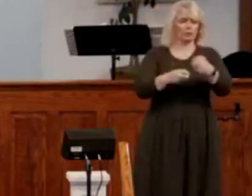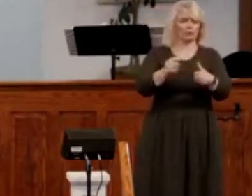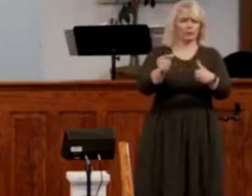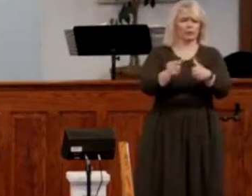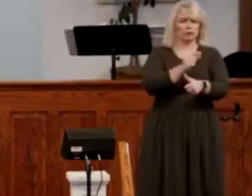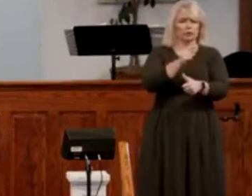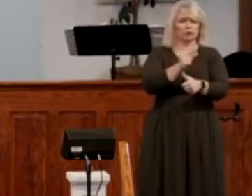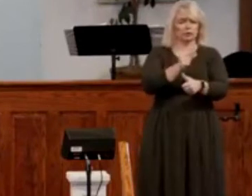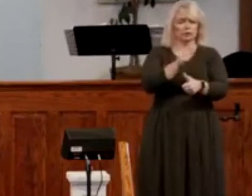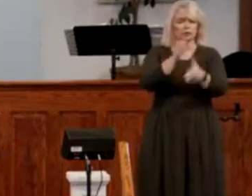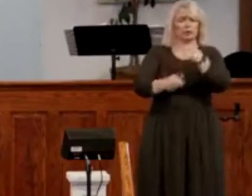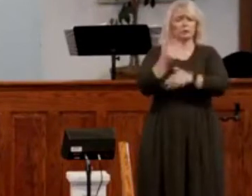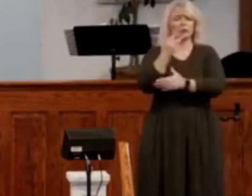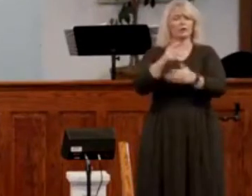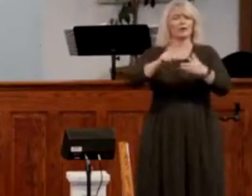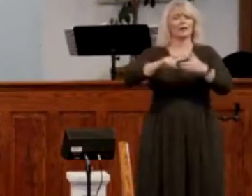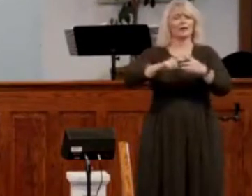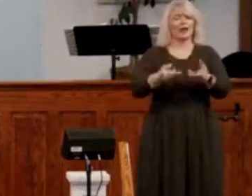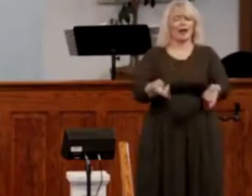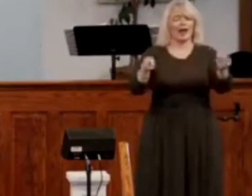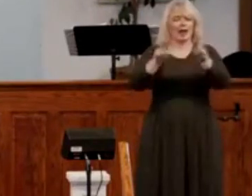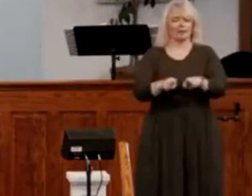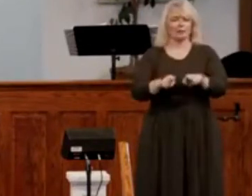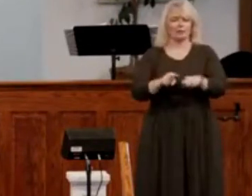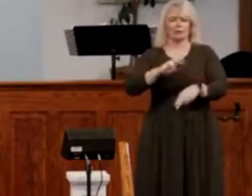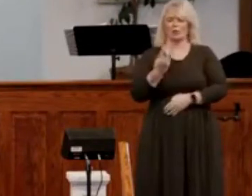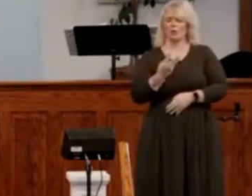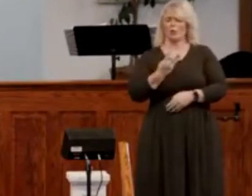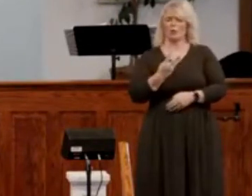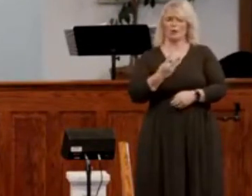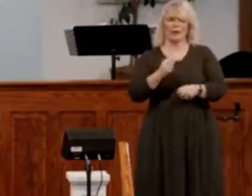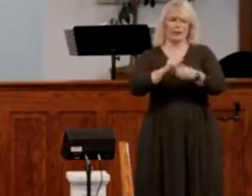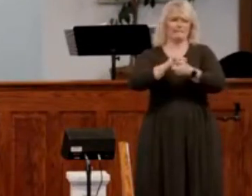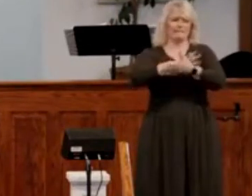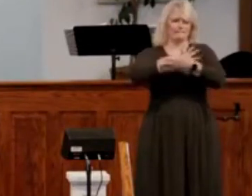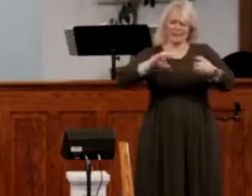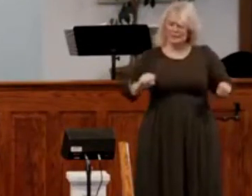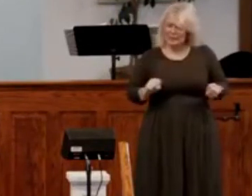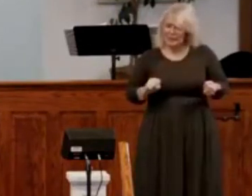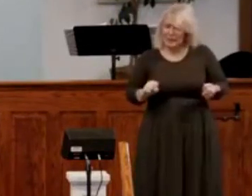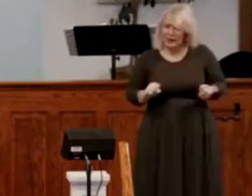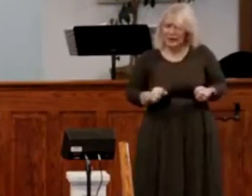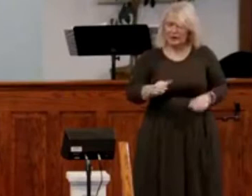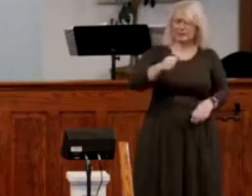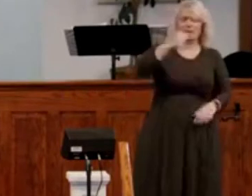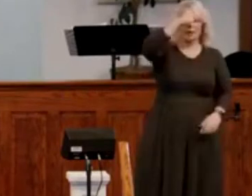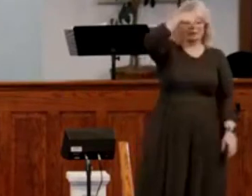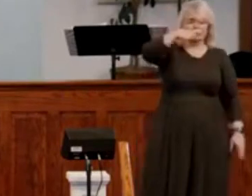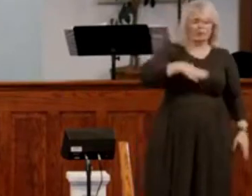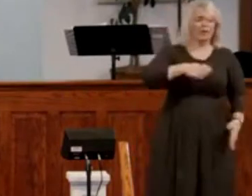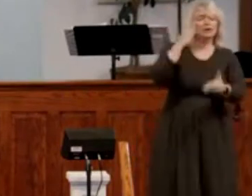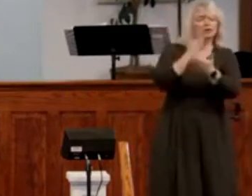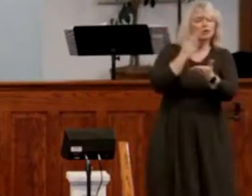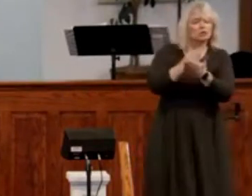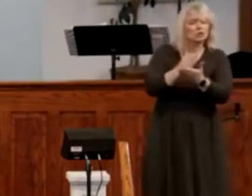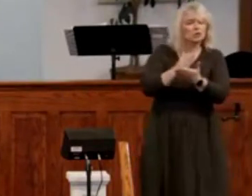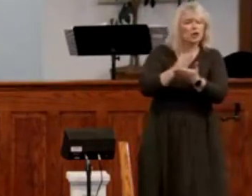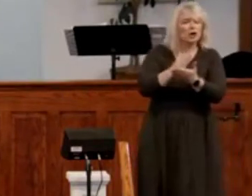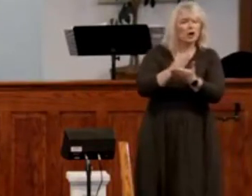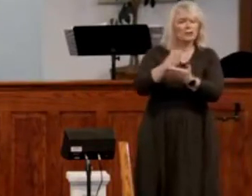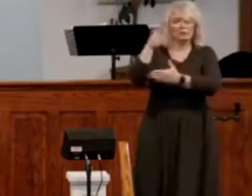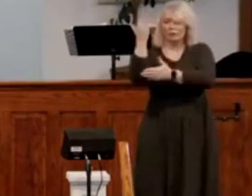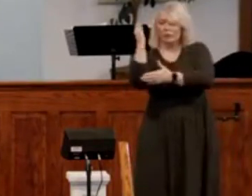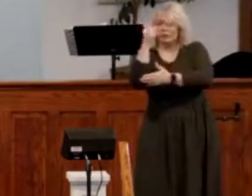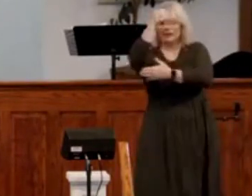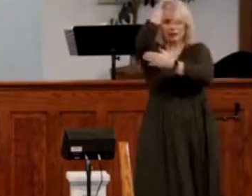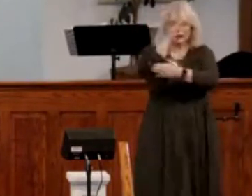happened just two chapters later. We ruined it. We blew it. Man stopped reflecting God and God alone and his interests